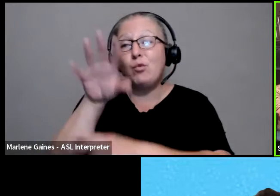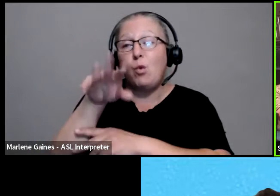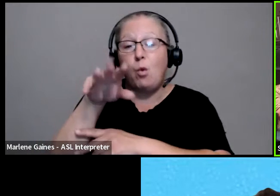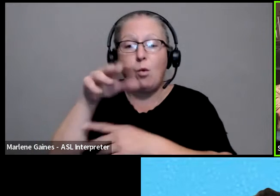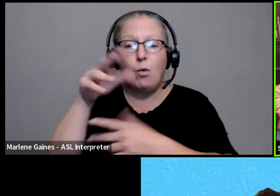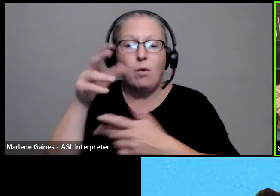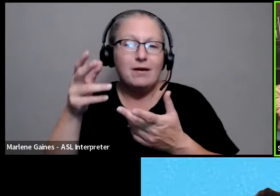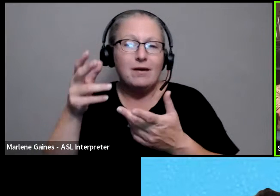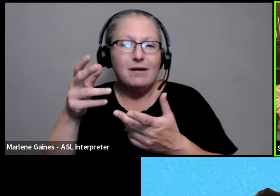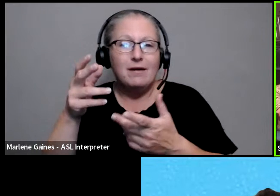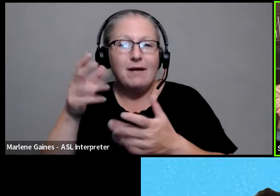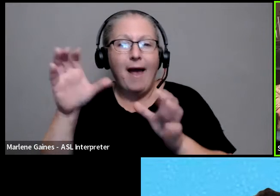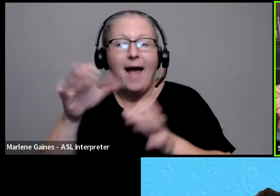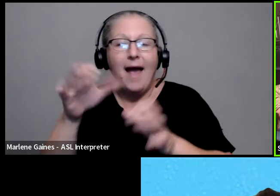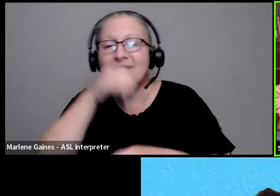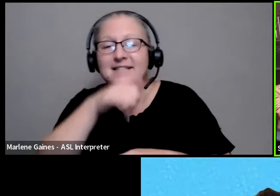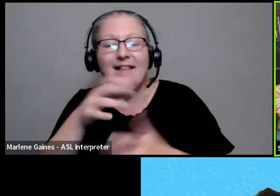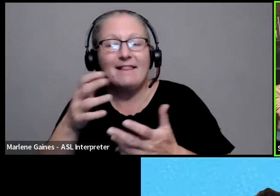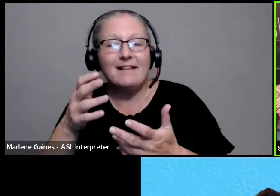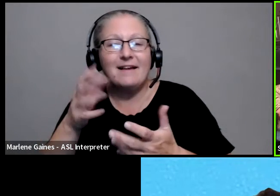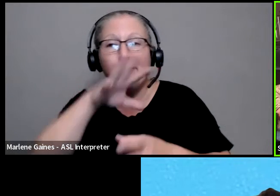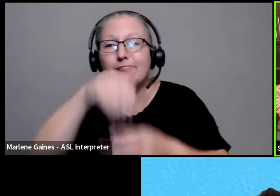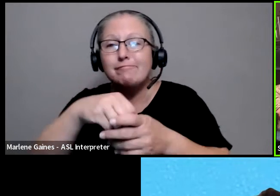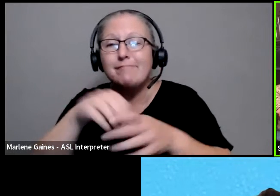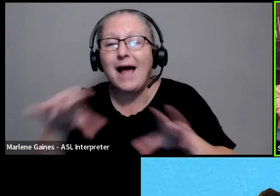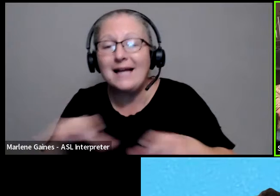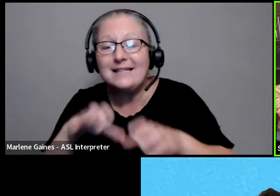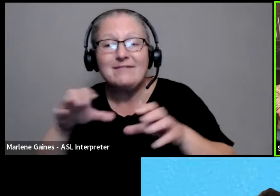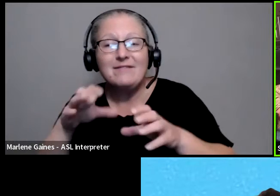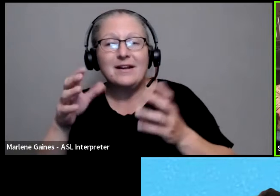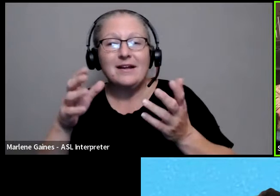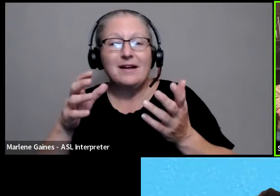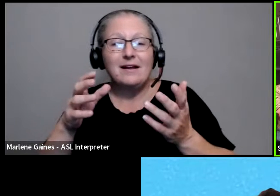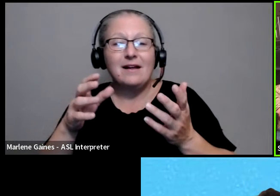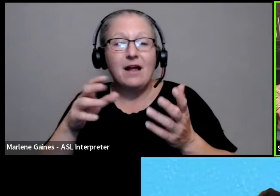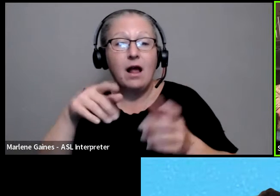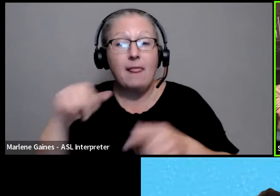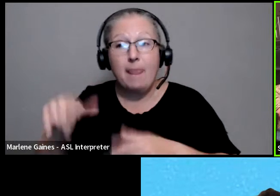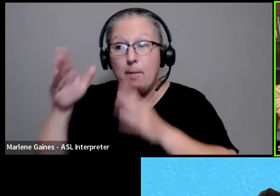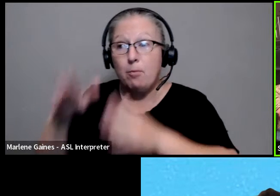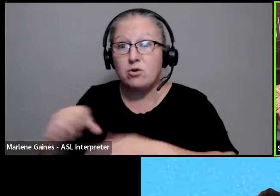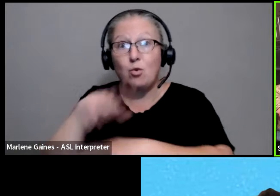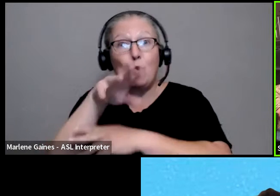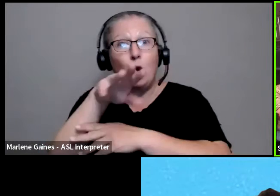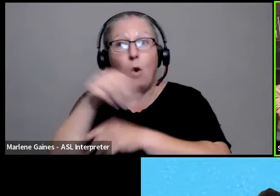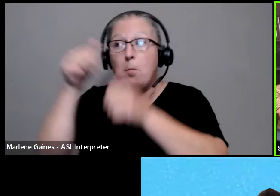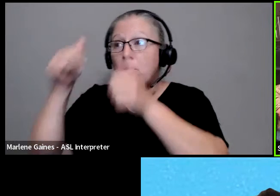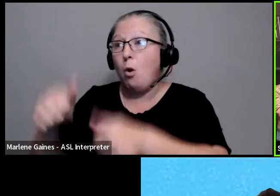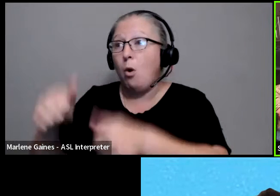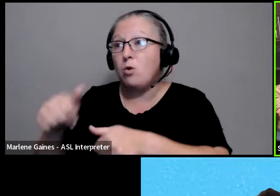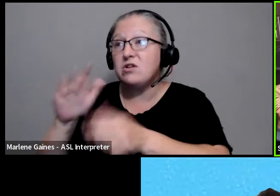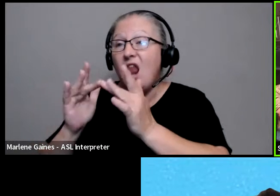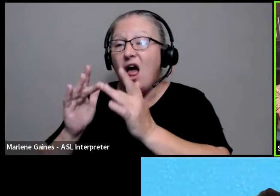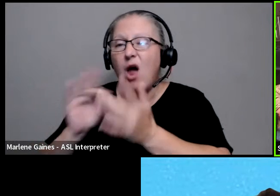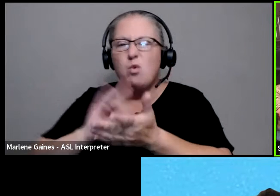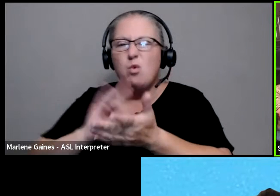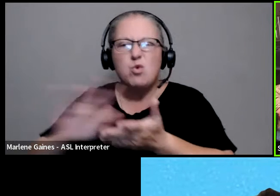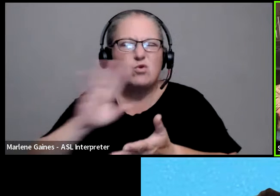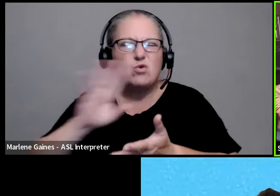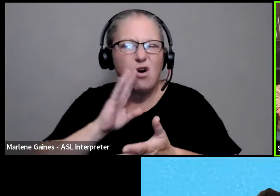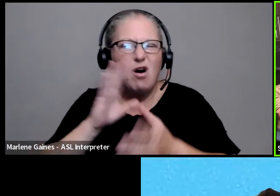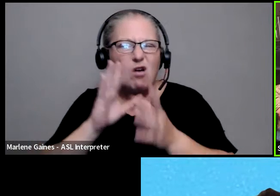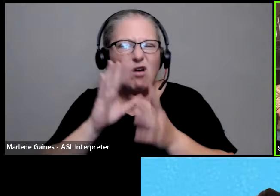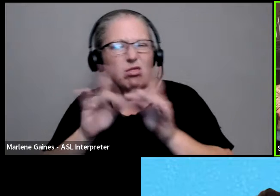being, silly or participating in an activity and then posting it online and making rude, comments. So